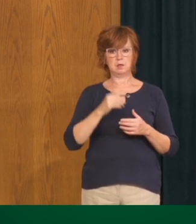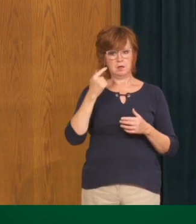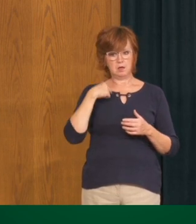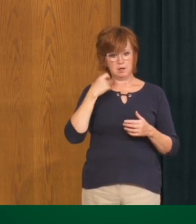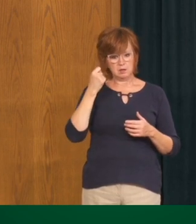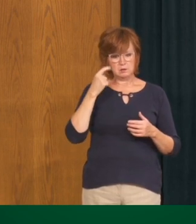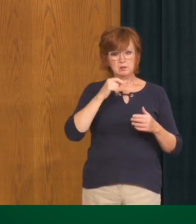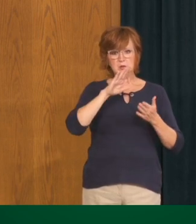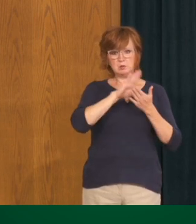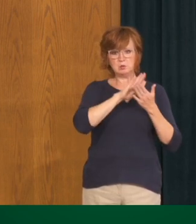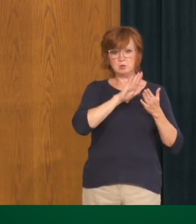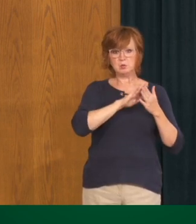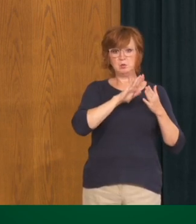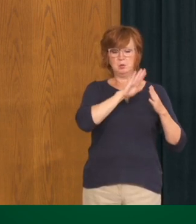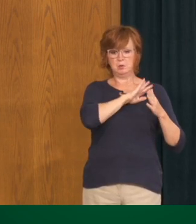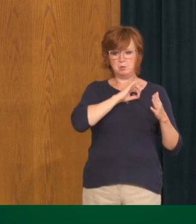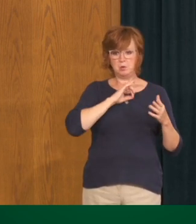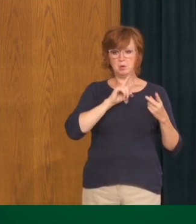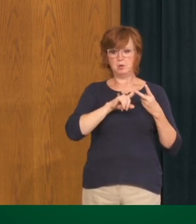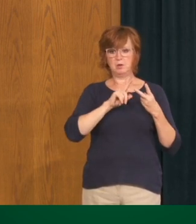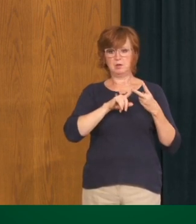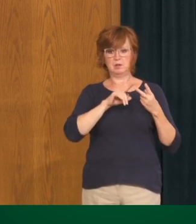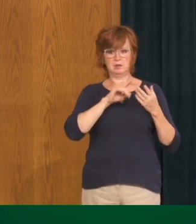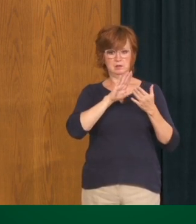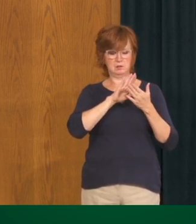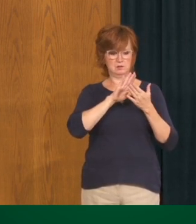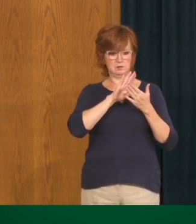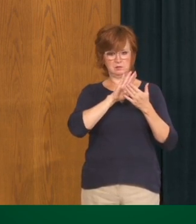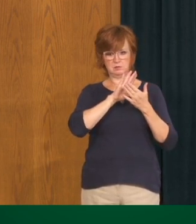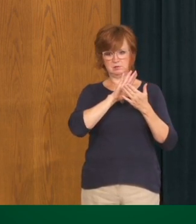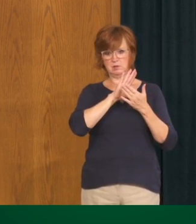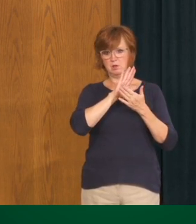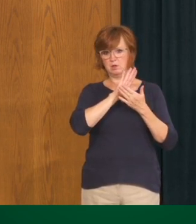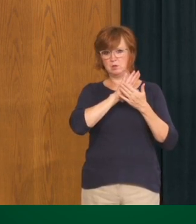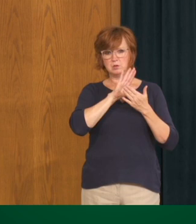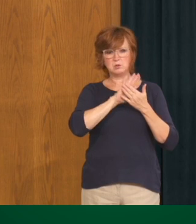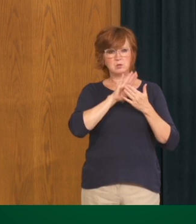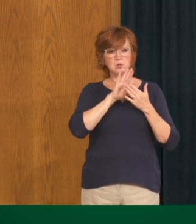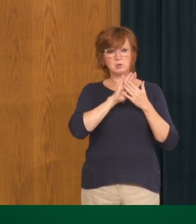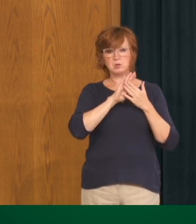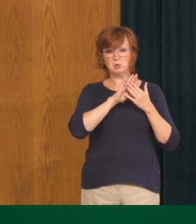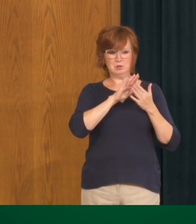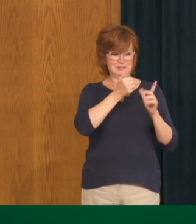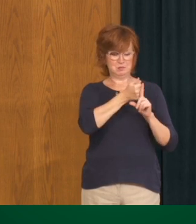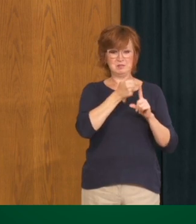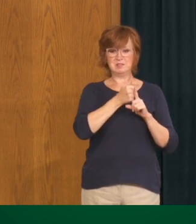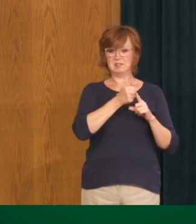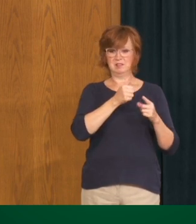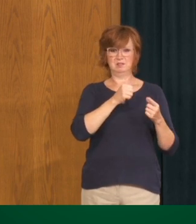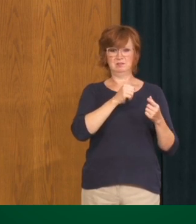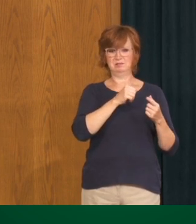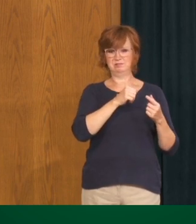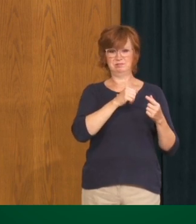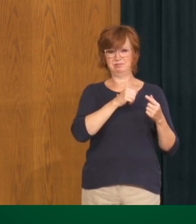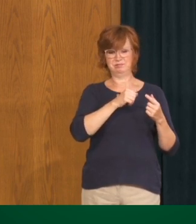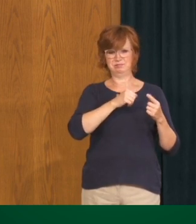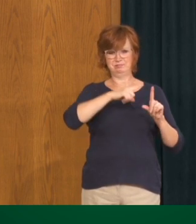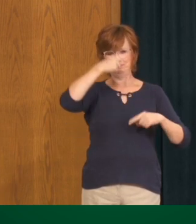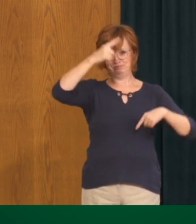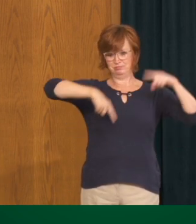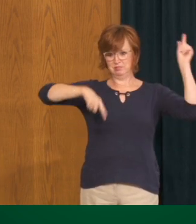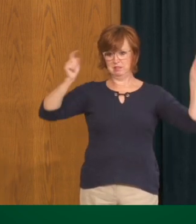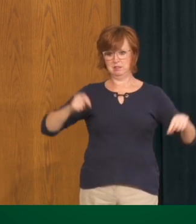around wearing masks is not, from the Public Health Agency of Canada, from a number of different doctors, grades 4 to 12, mask up